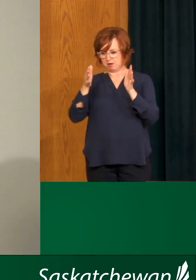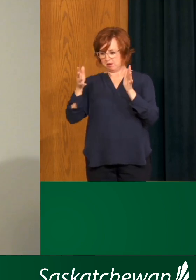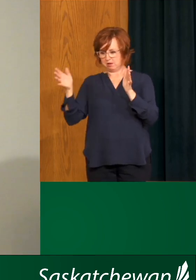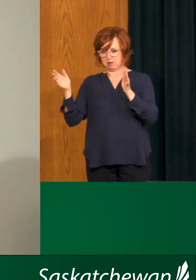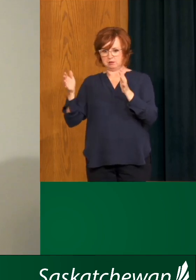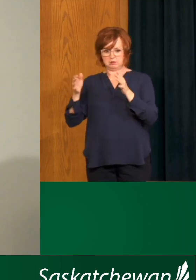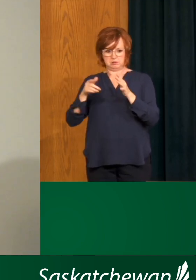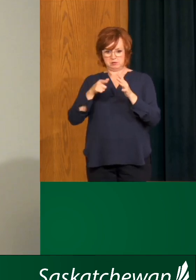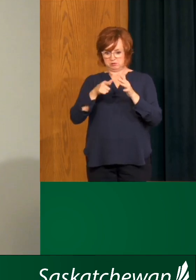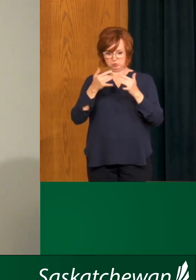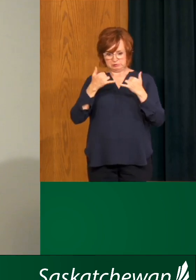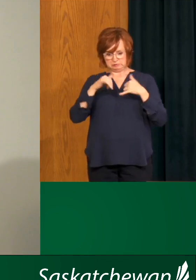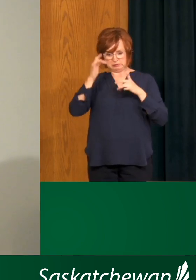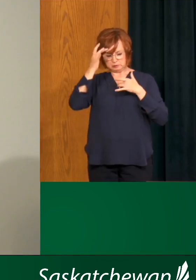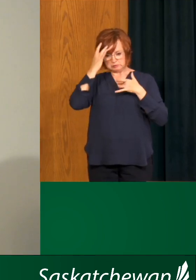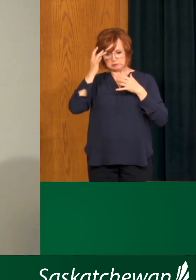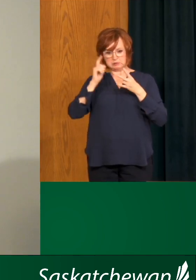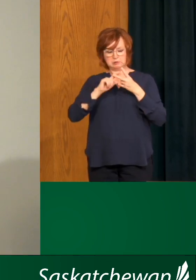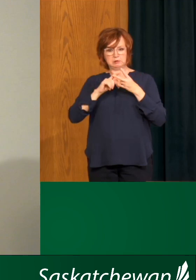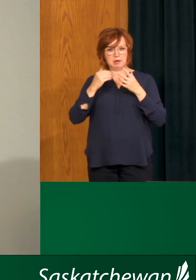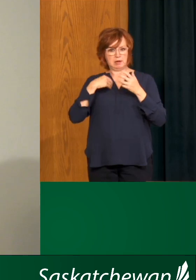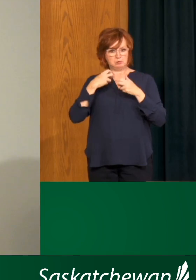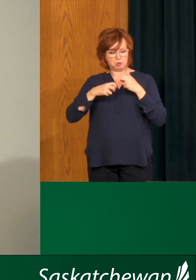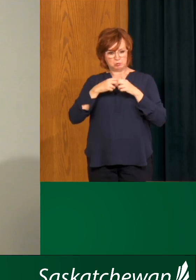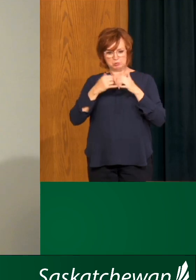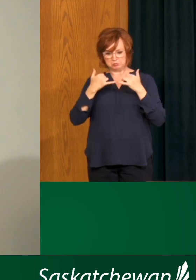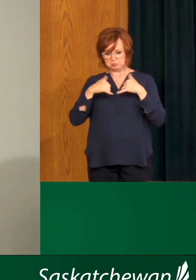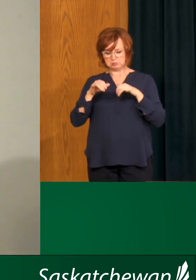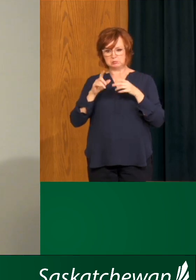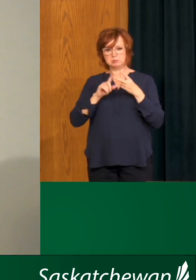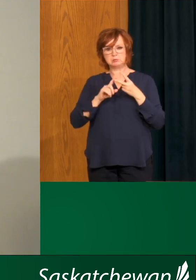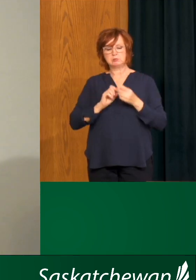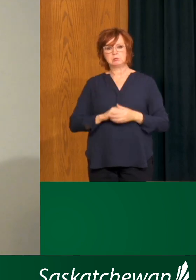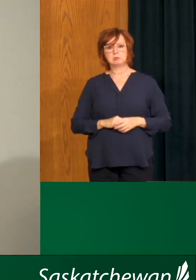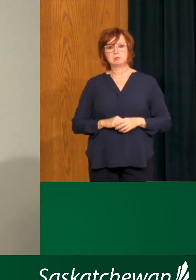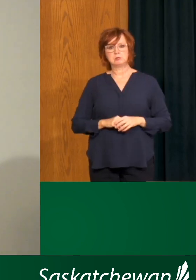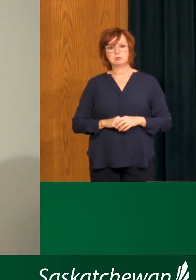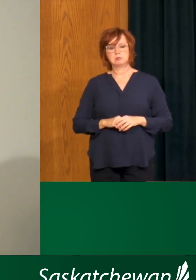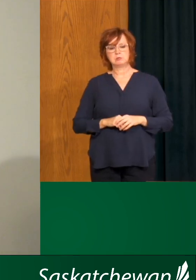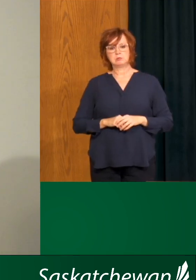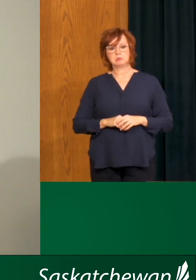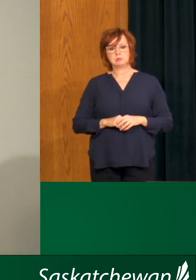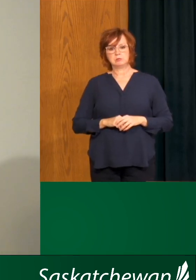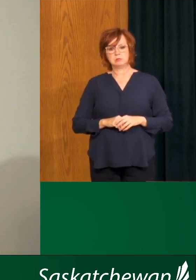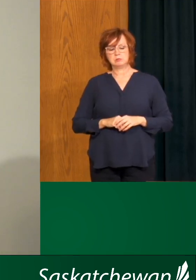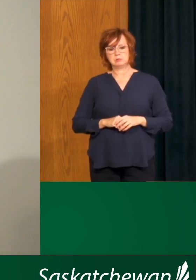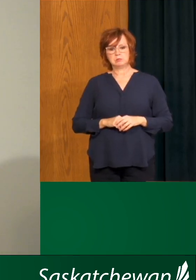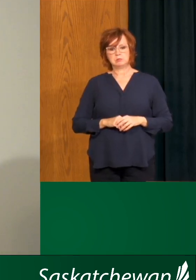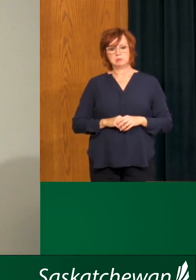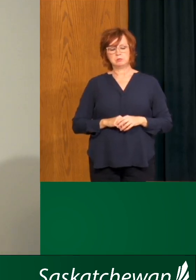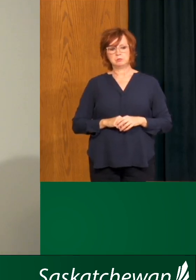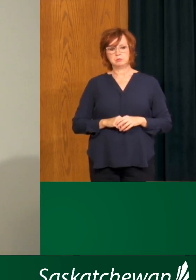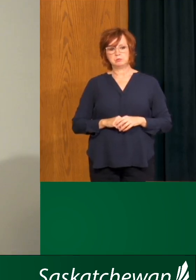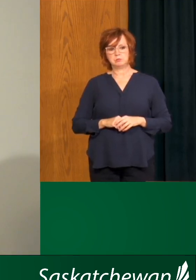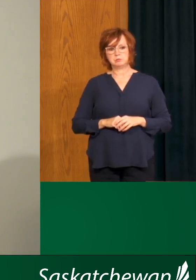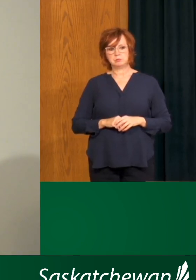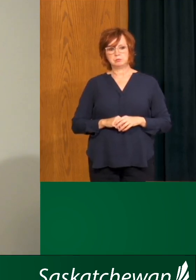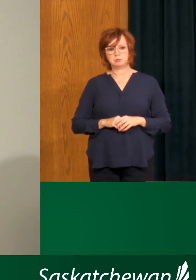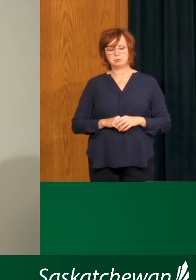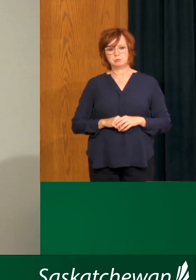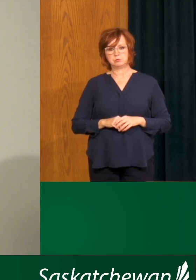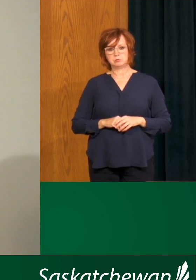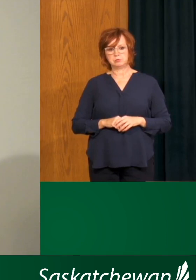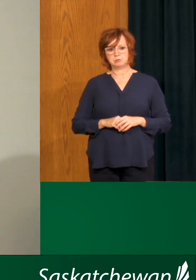other complications. So, for example, after severe COVID illness, the PCR test can become negative, but individuals may